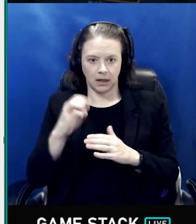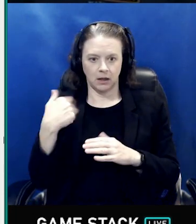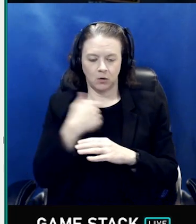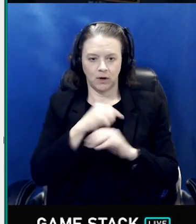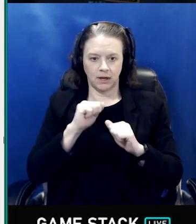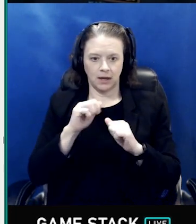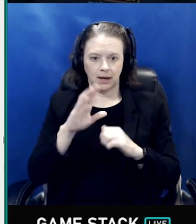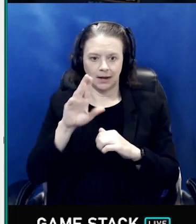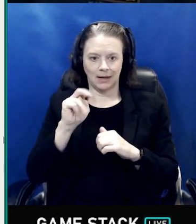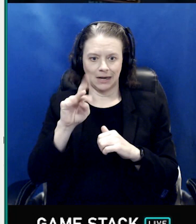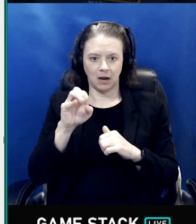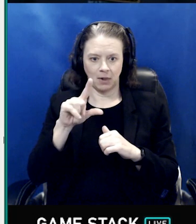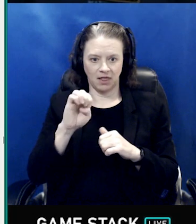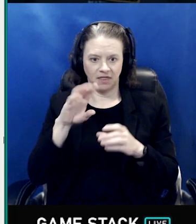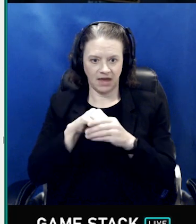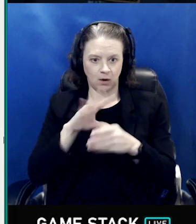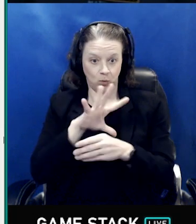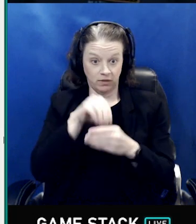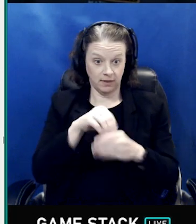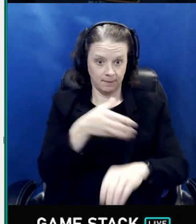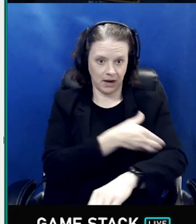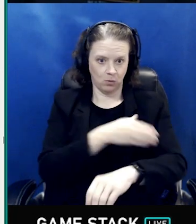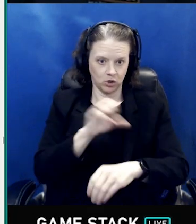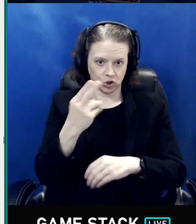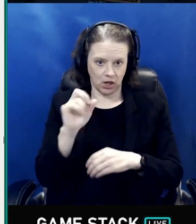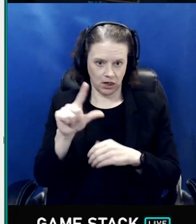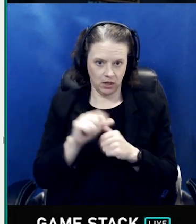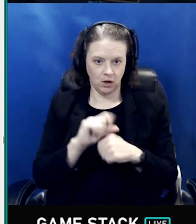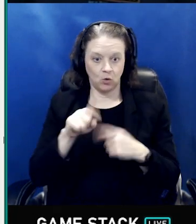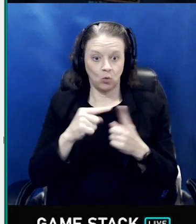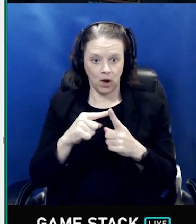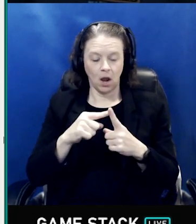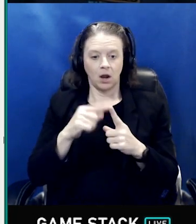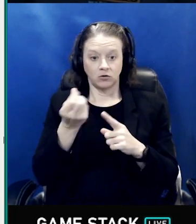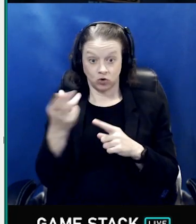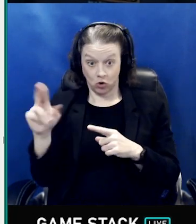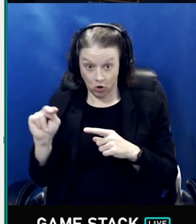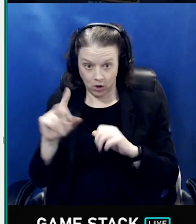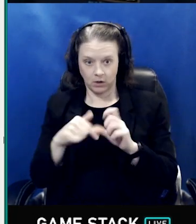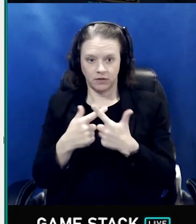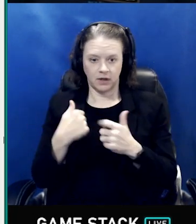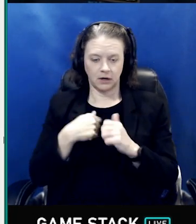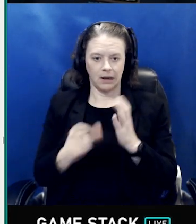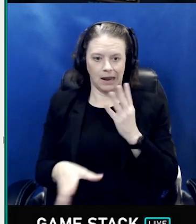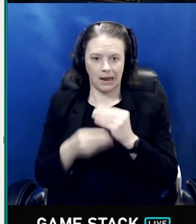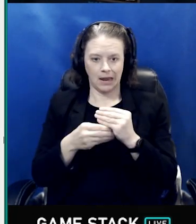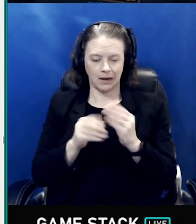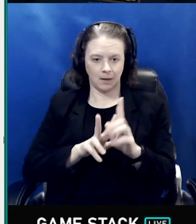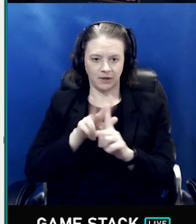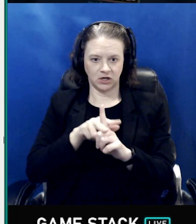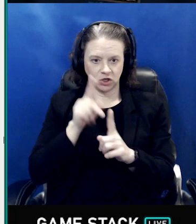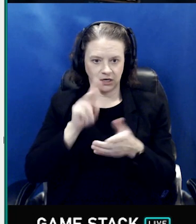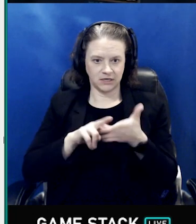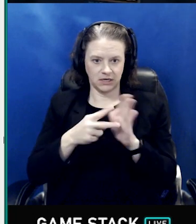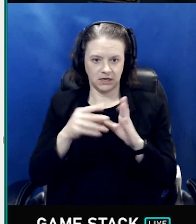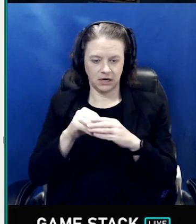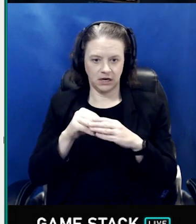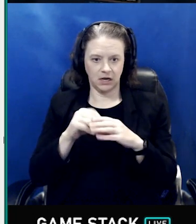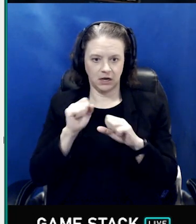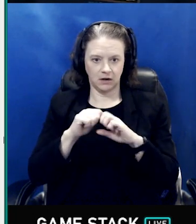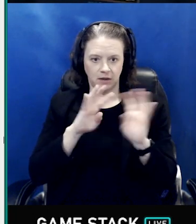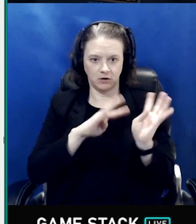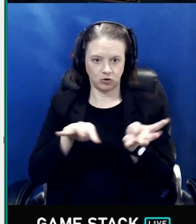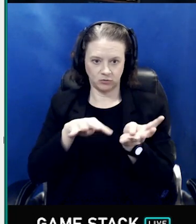with Powershell. Once enabled, just adding application intent in connection string is the only